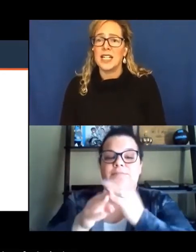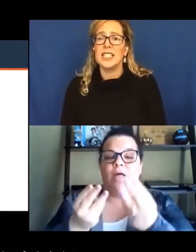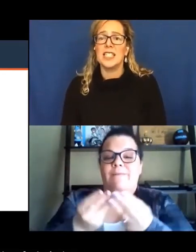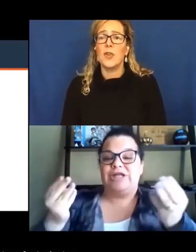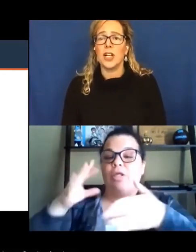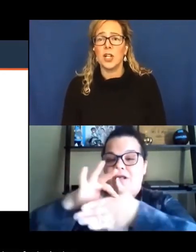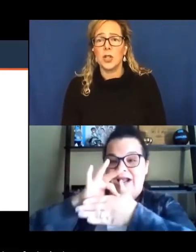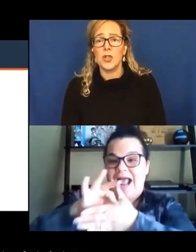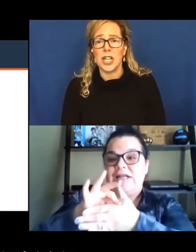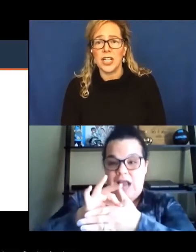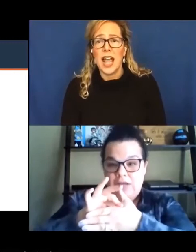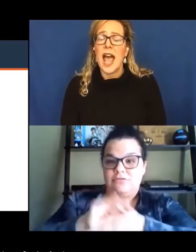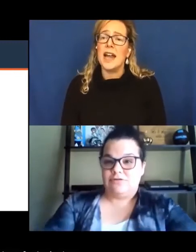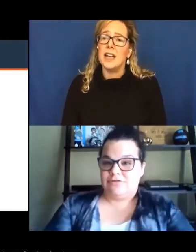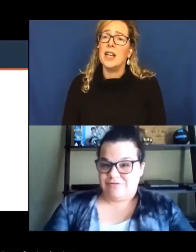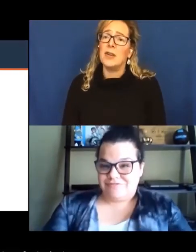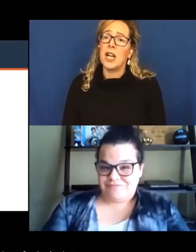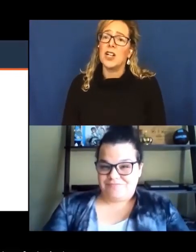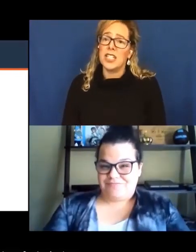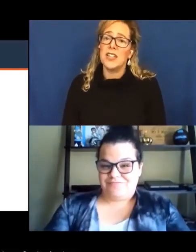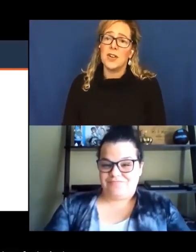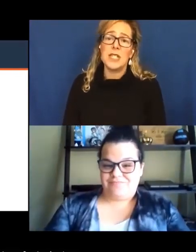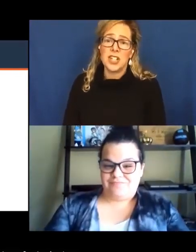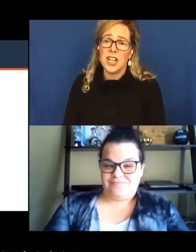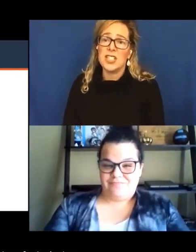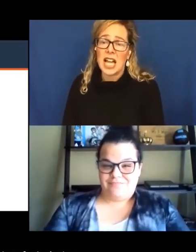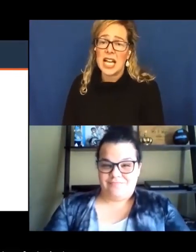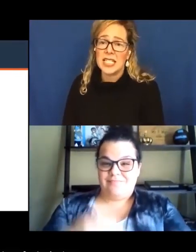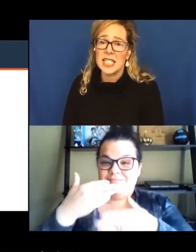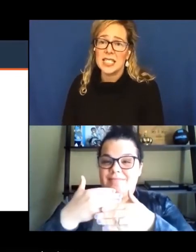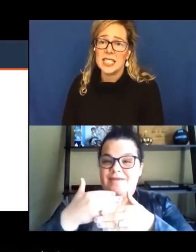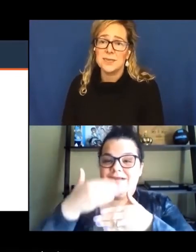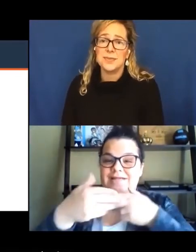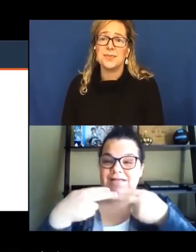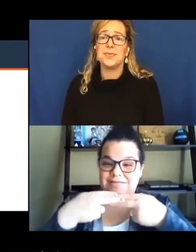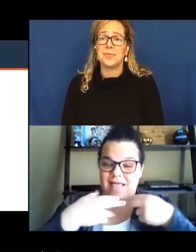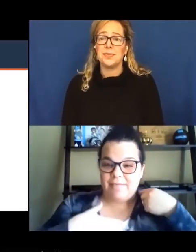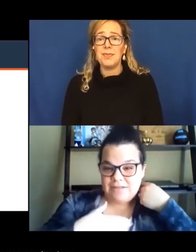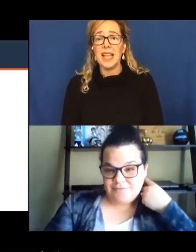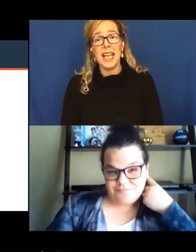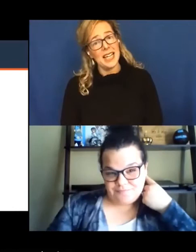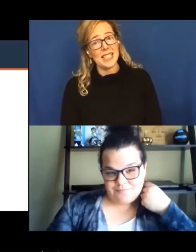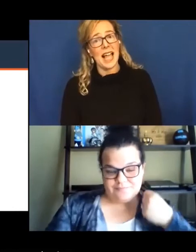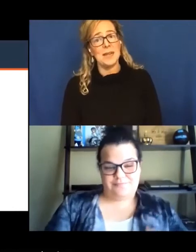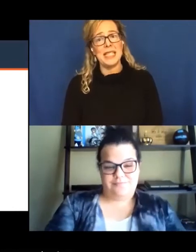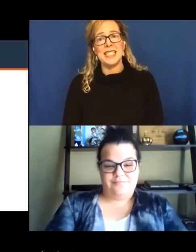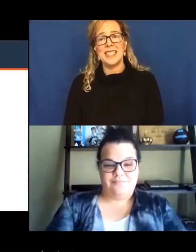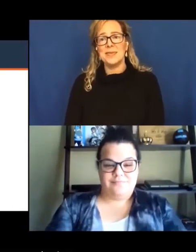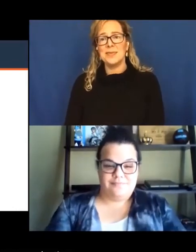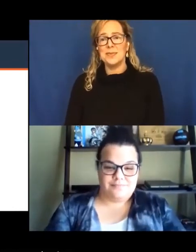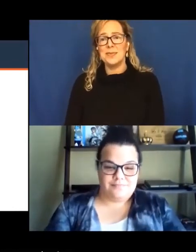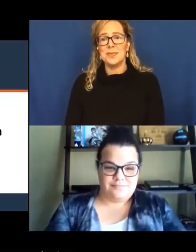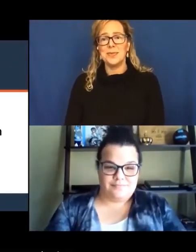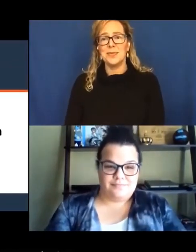best practices for inclusion and in regards to different materials and content. Next slide, please.